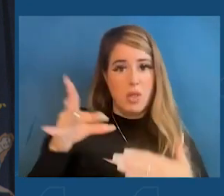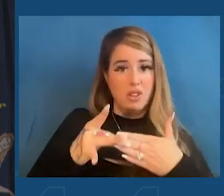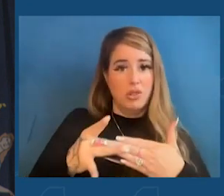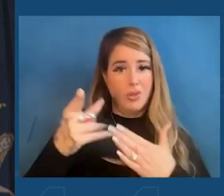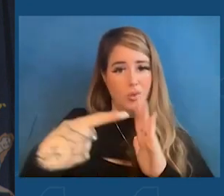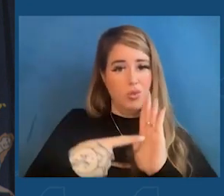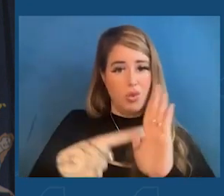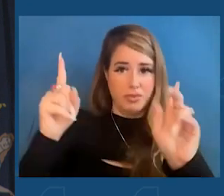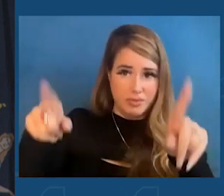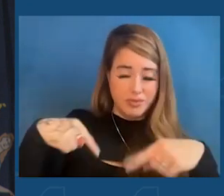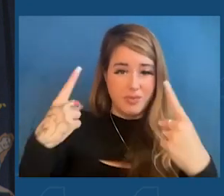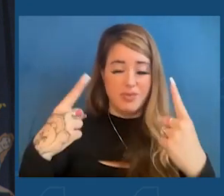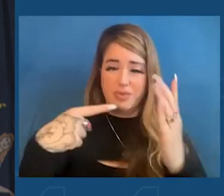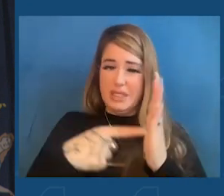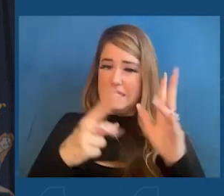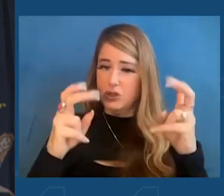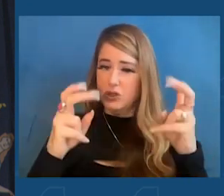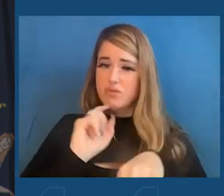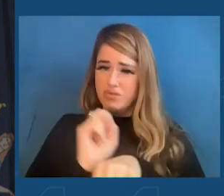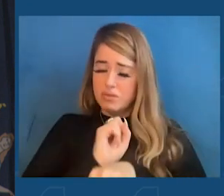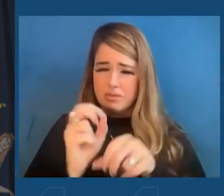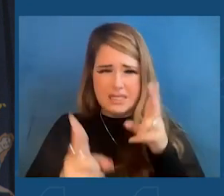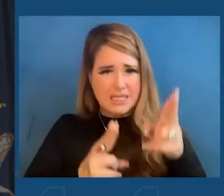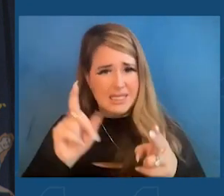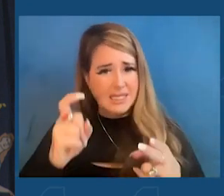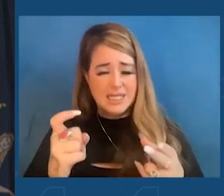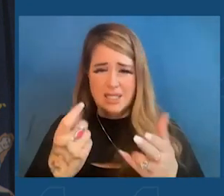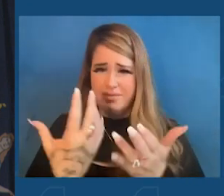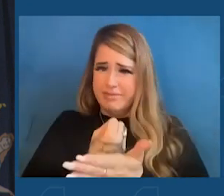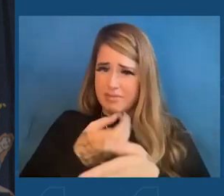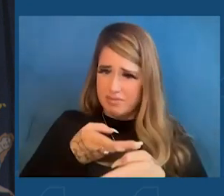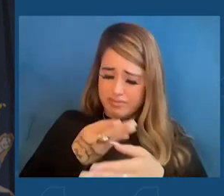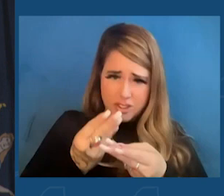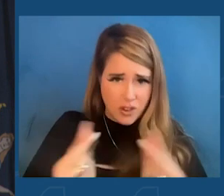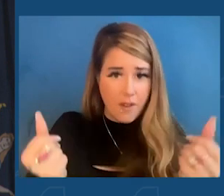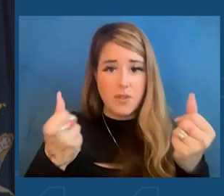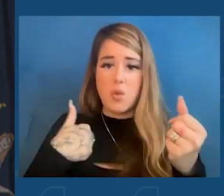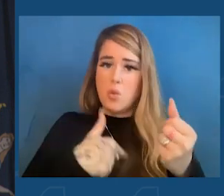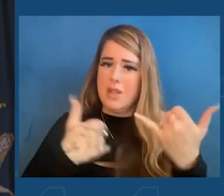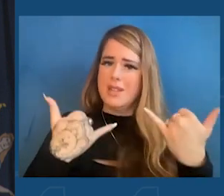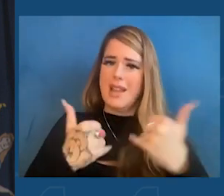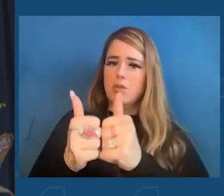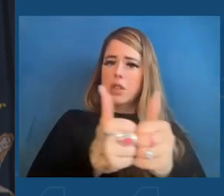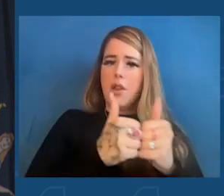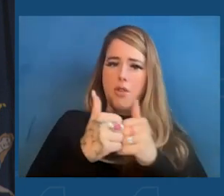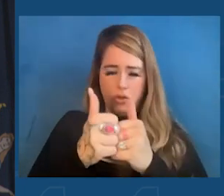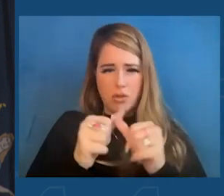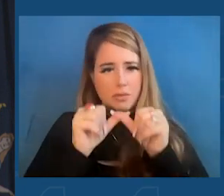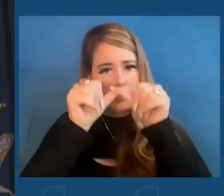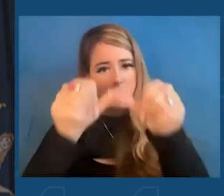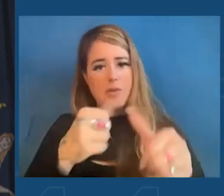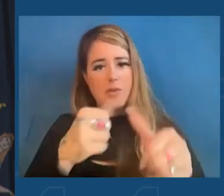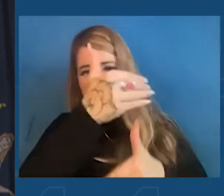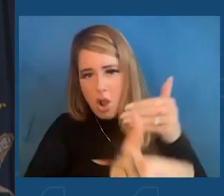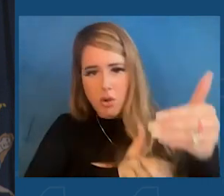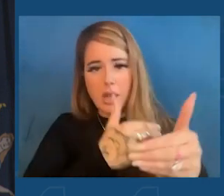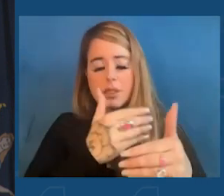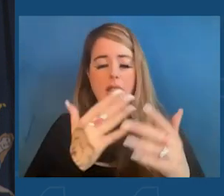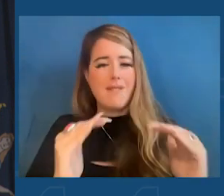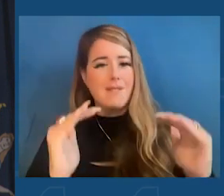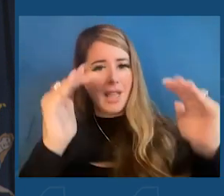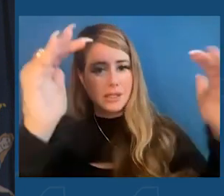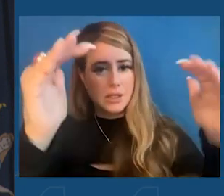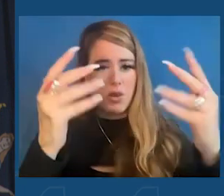on this urgent issue. Together, we are continuing our tradition of progress and advancing rather than removing